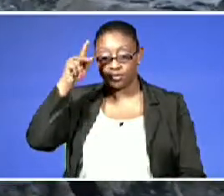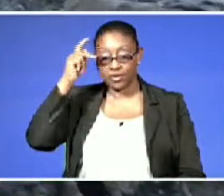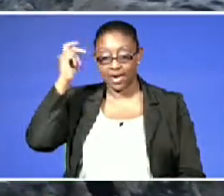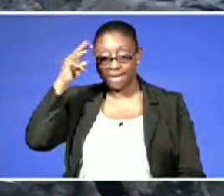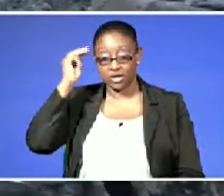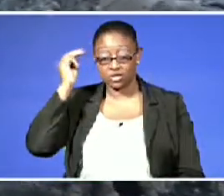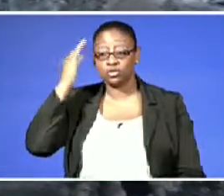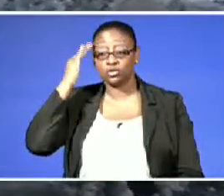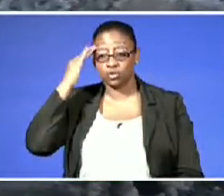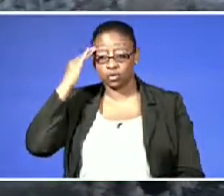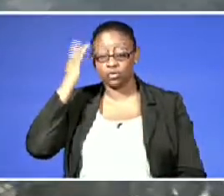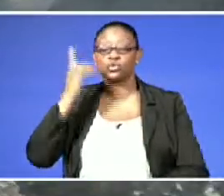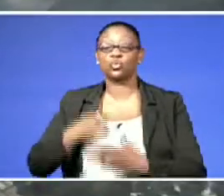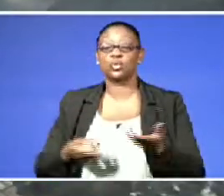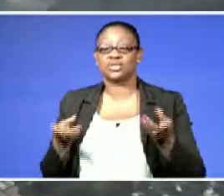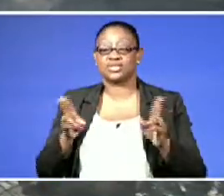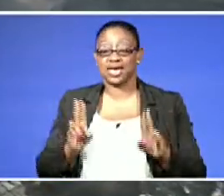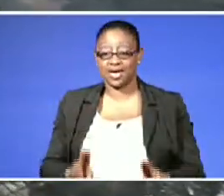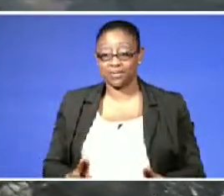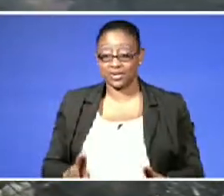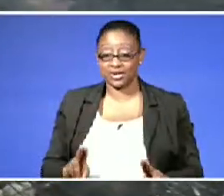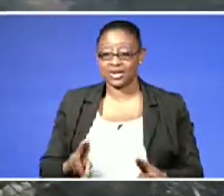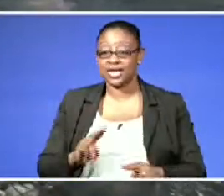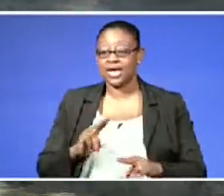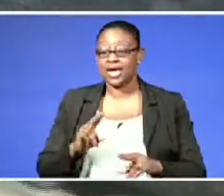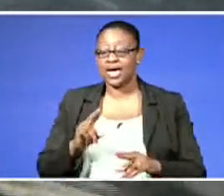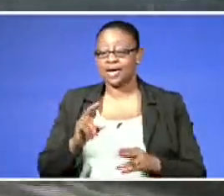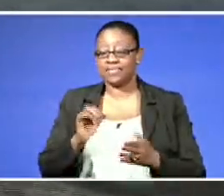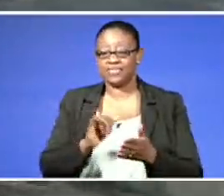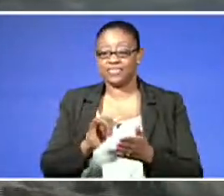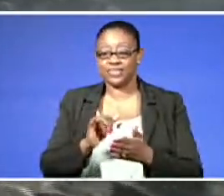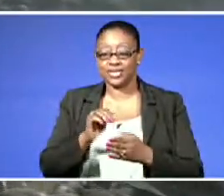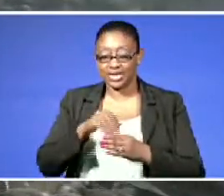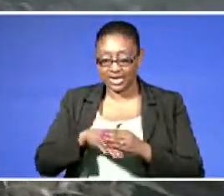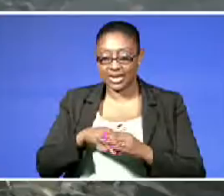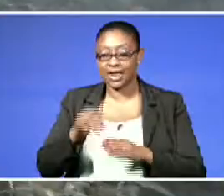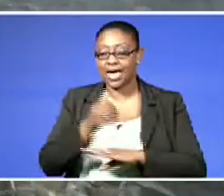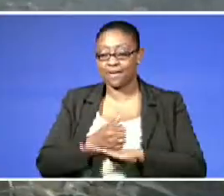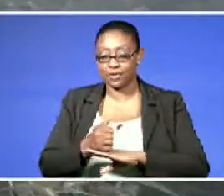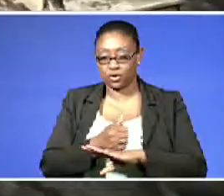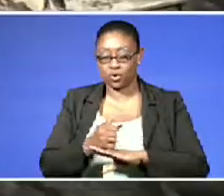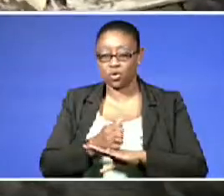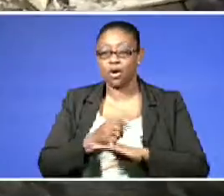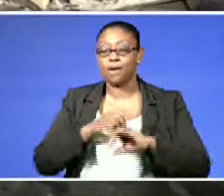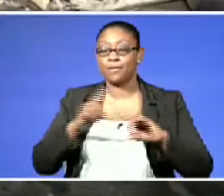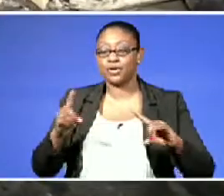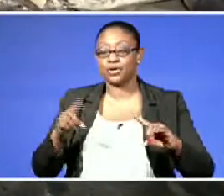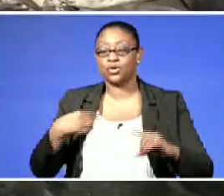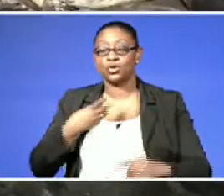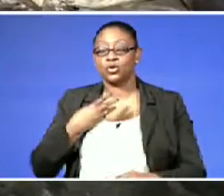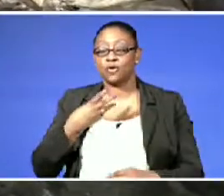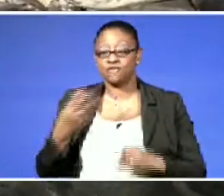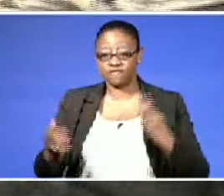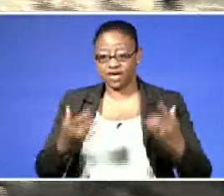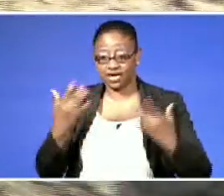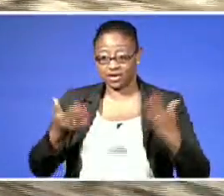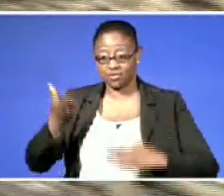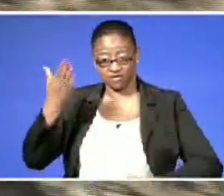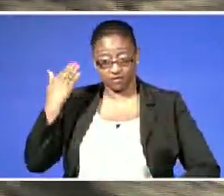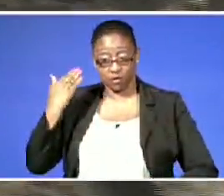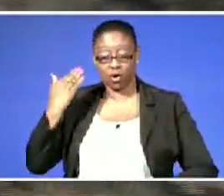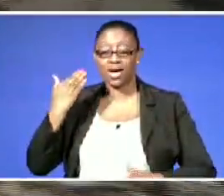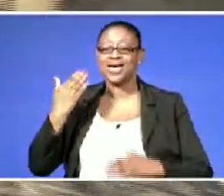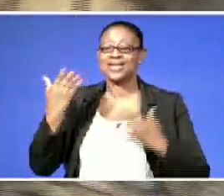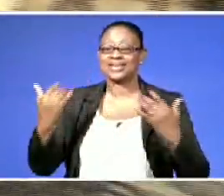illegal settlement known as the Mud isn't the first, but the government's committed to making it the last. The determination